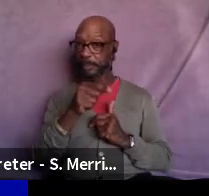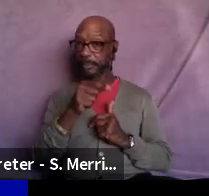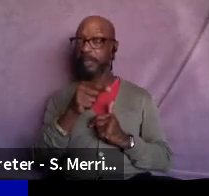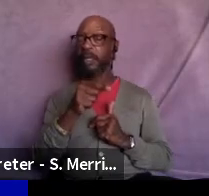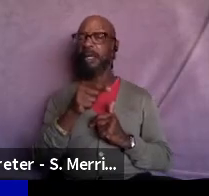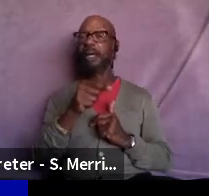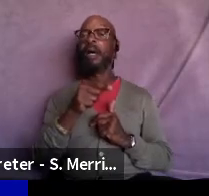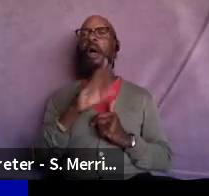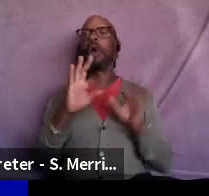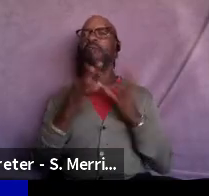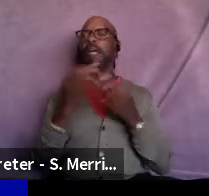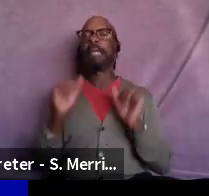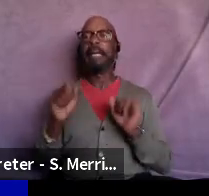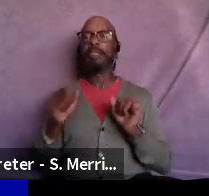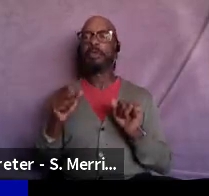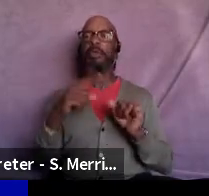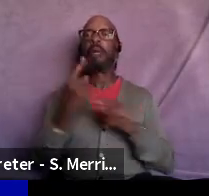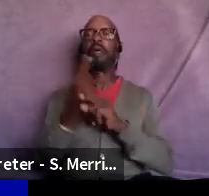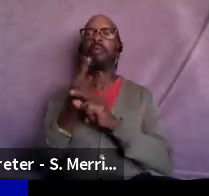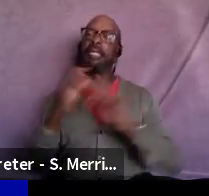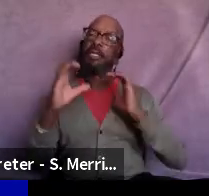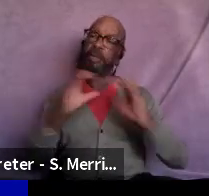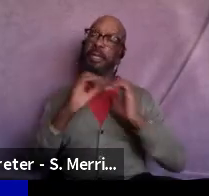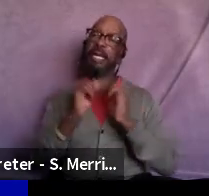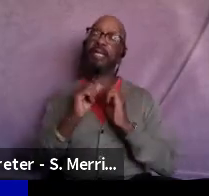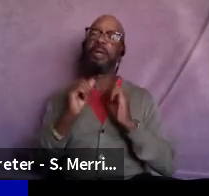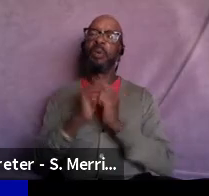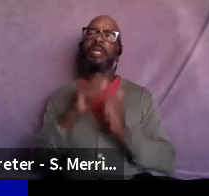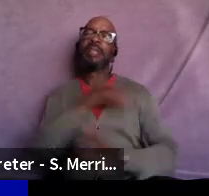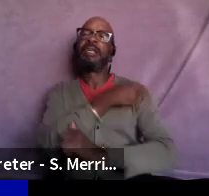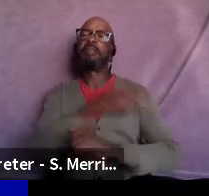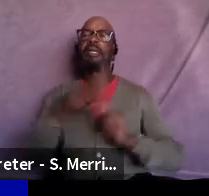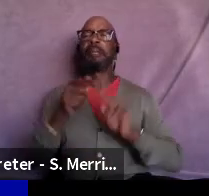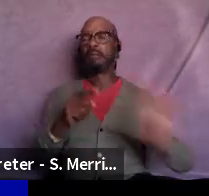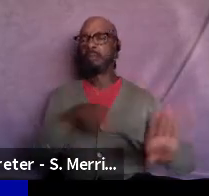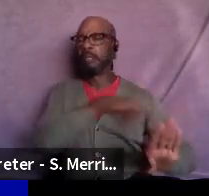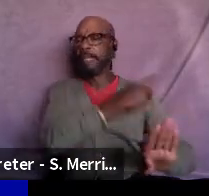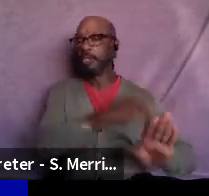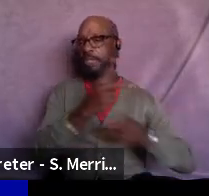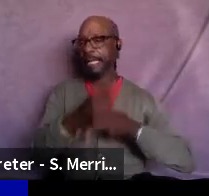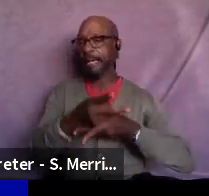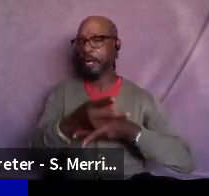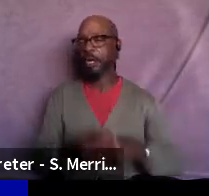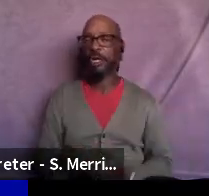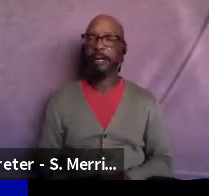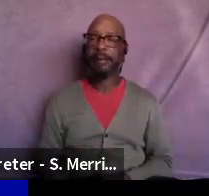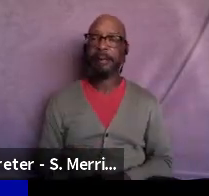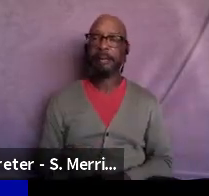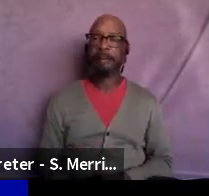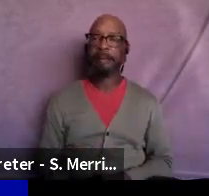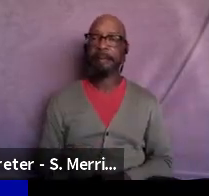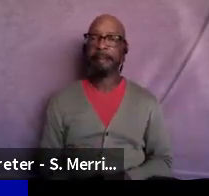her family was able to appropriately communicate with the hospital about her care. Mm-hmm. Right.